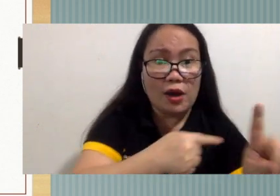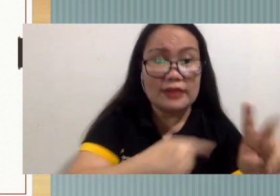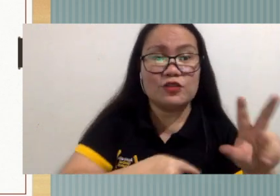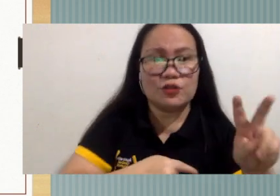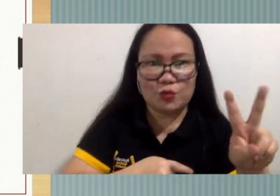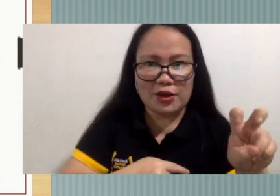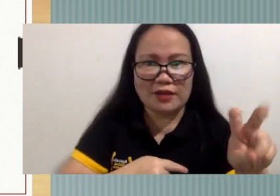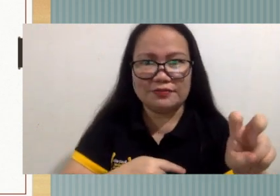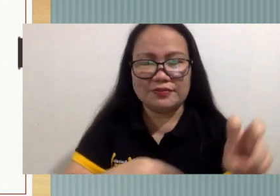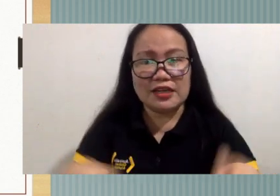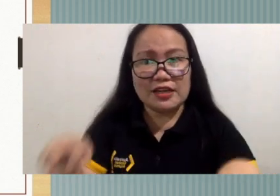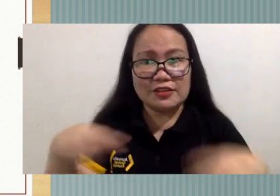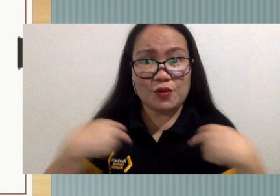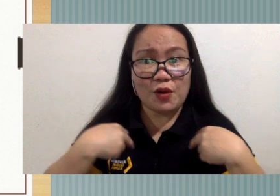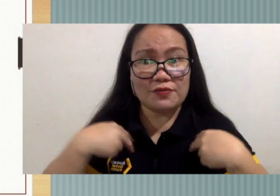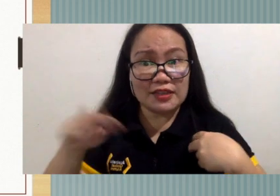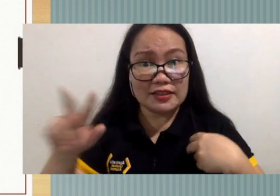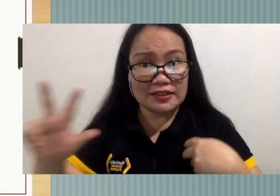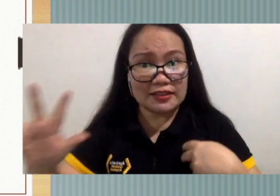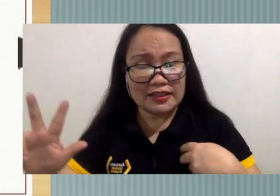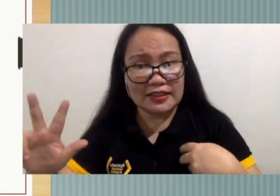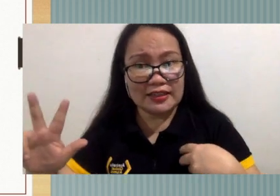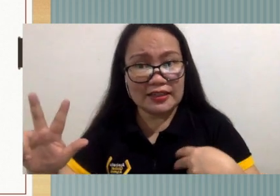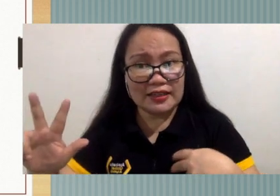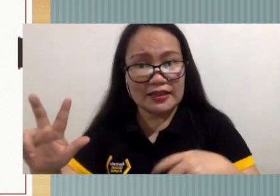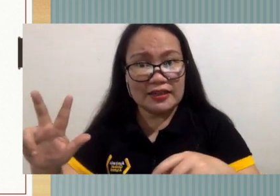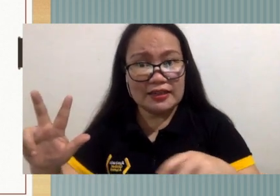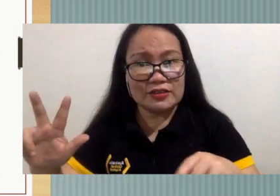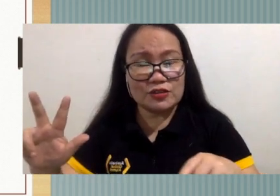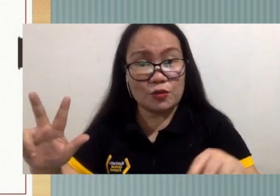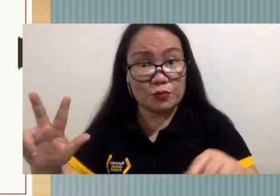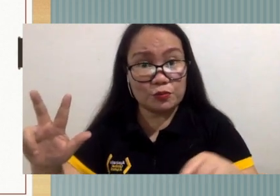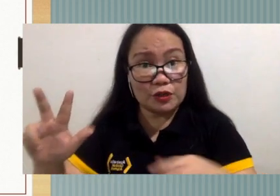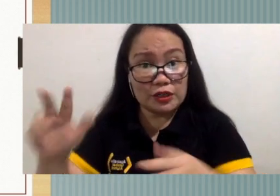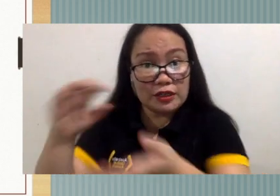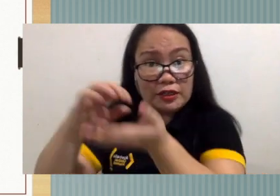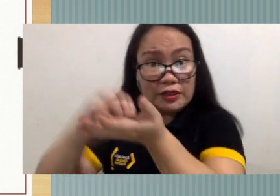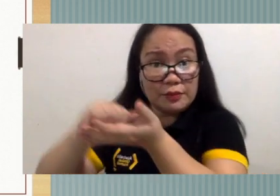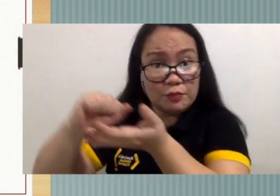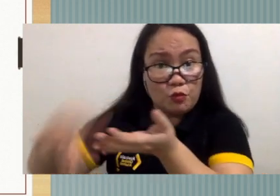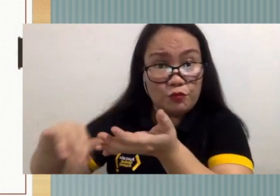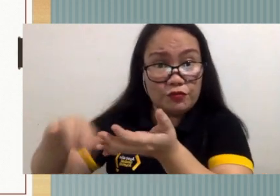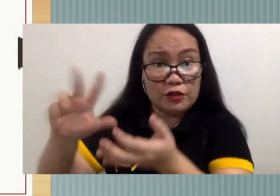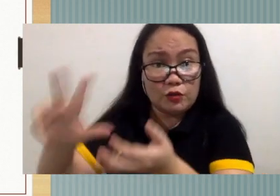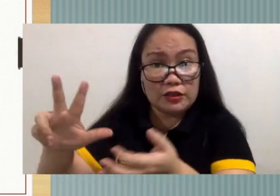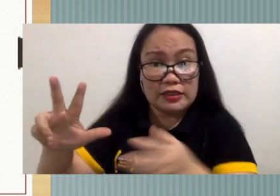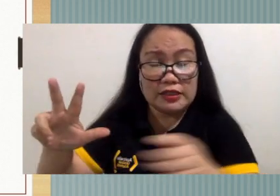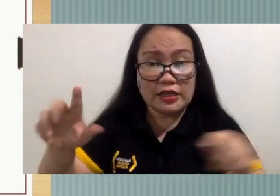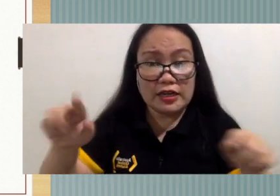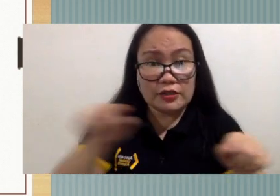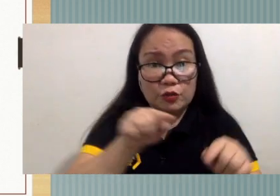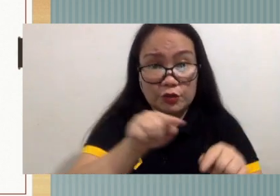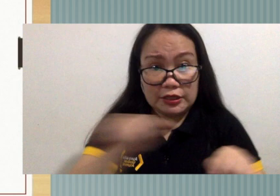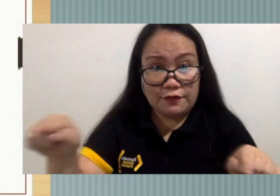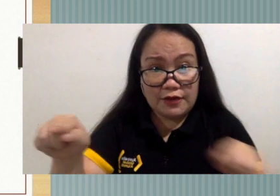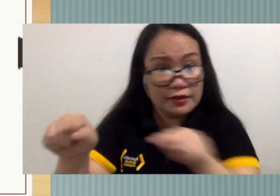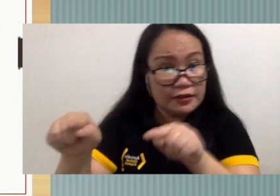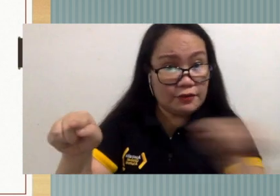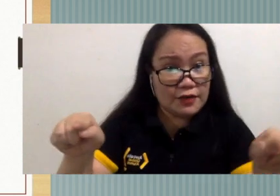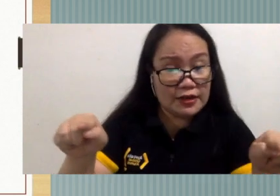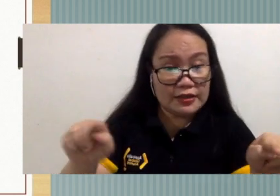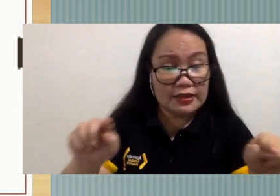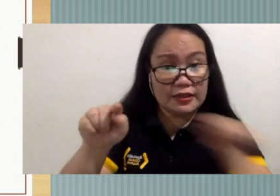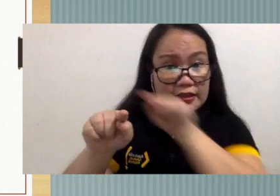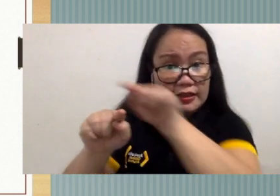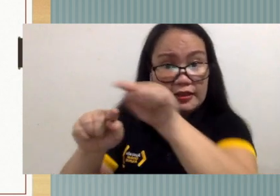So, since meron tayong 3, para matanggal natin si 3, divide both sides by 3. So,